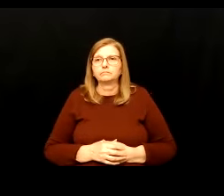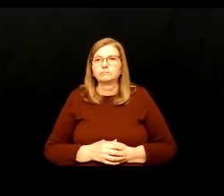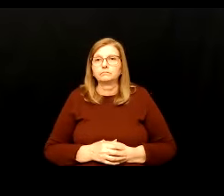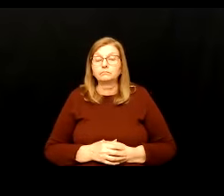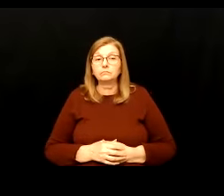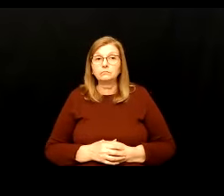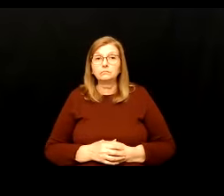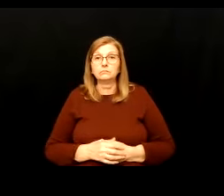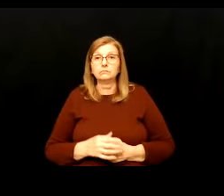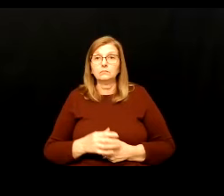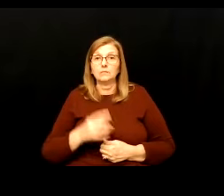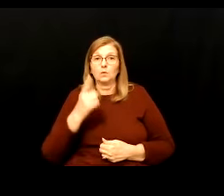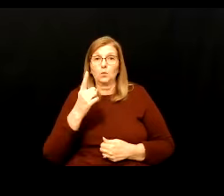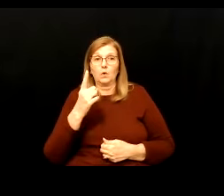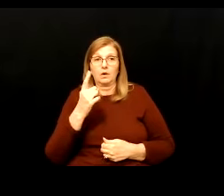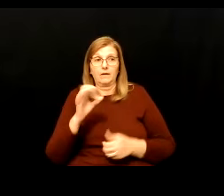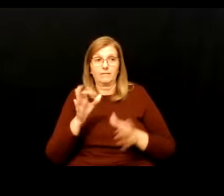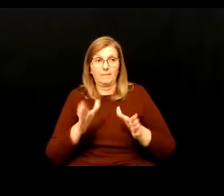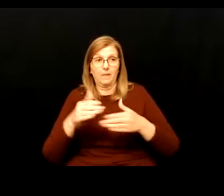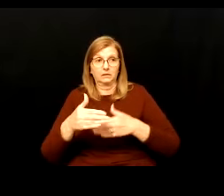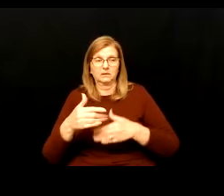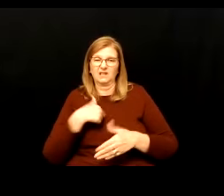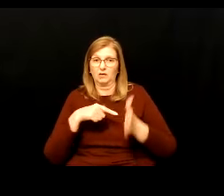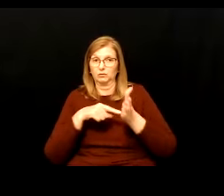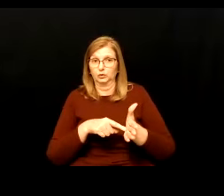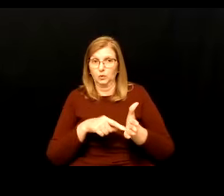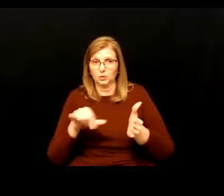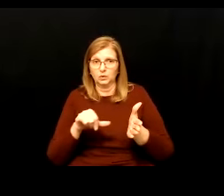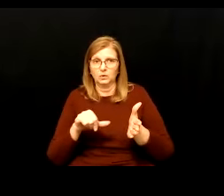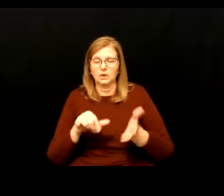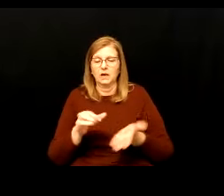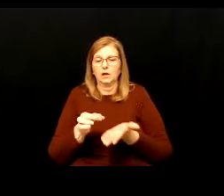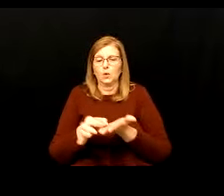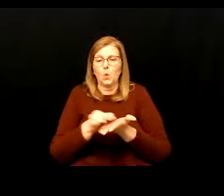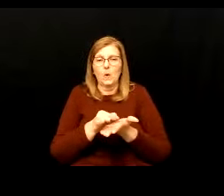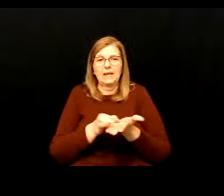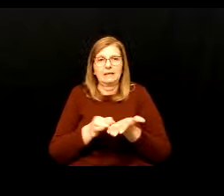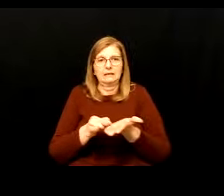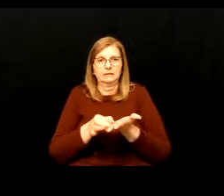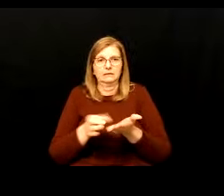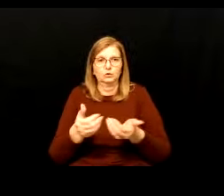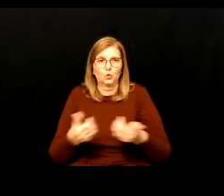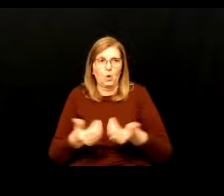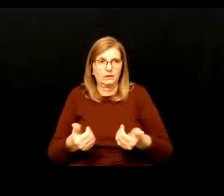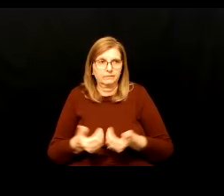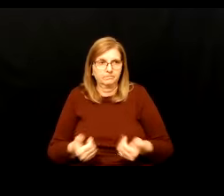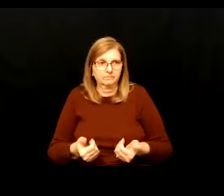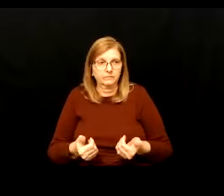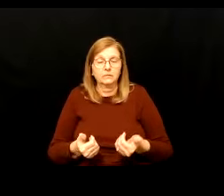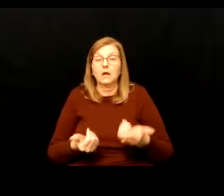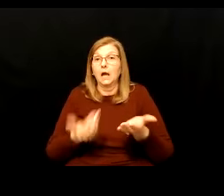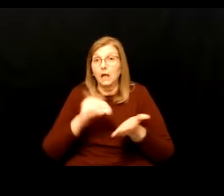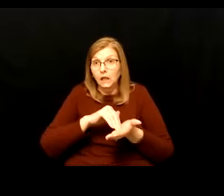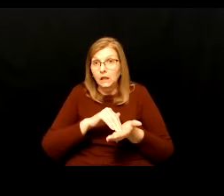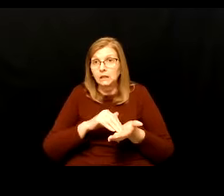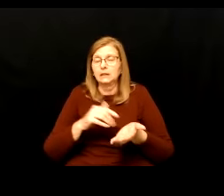One of the boxes I like to show is a coin sort. And again, I